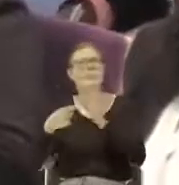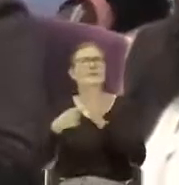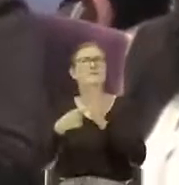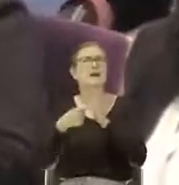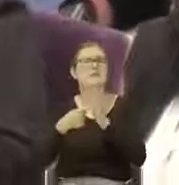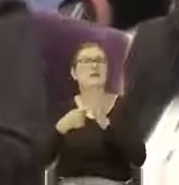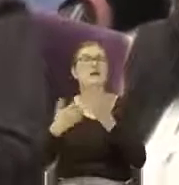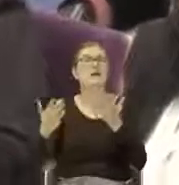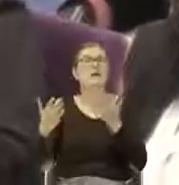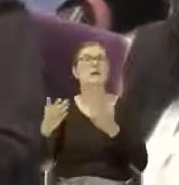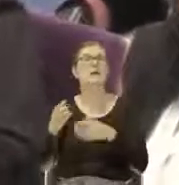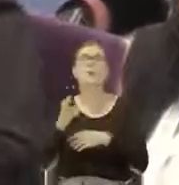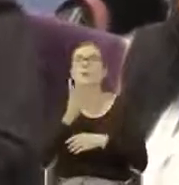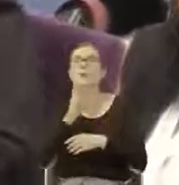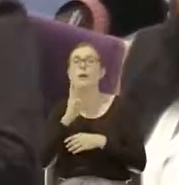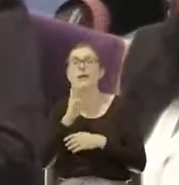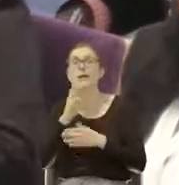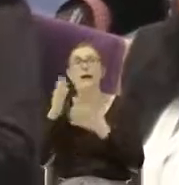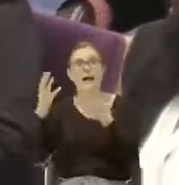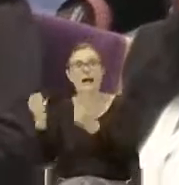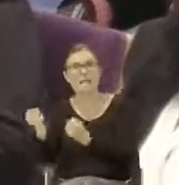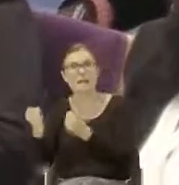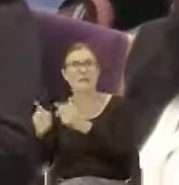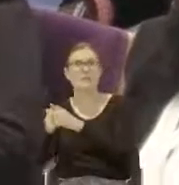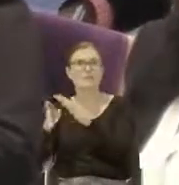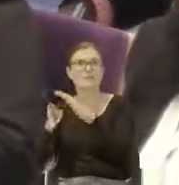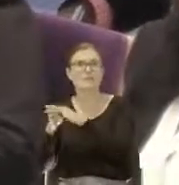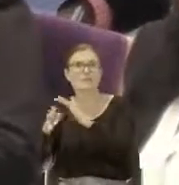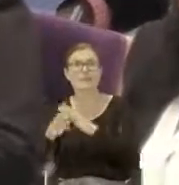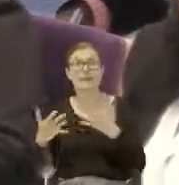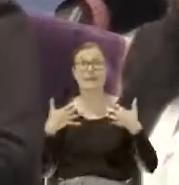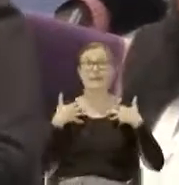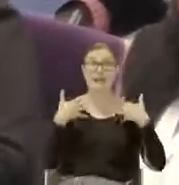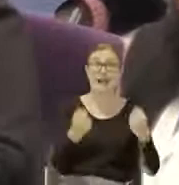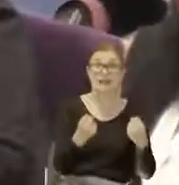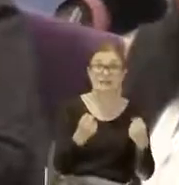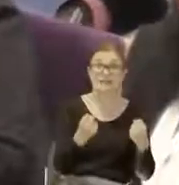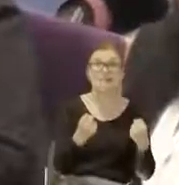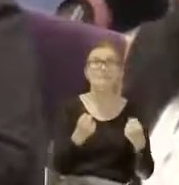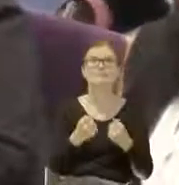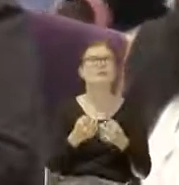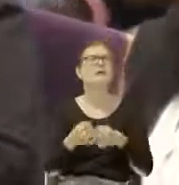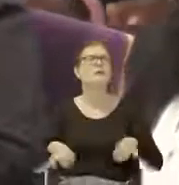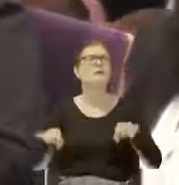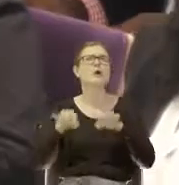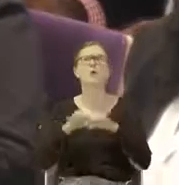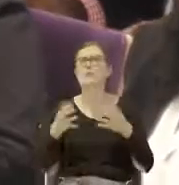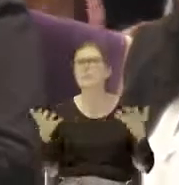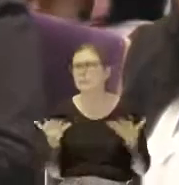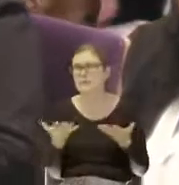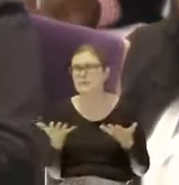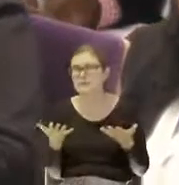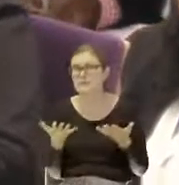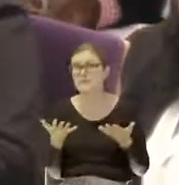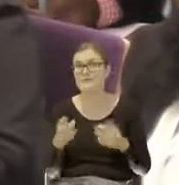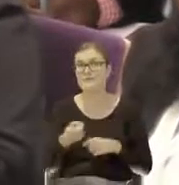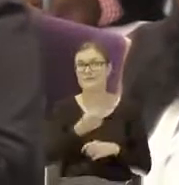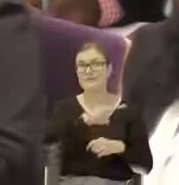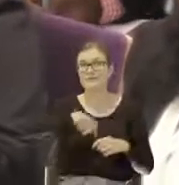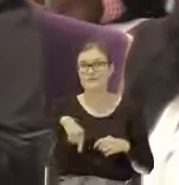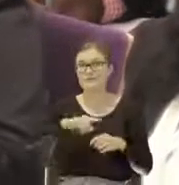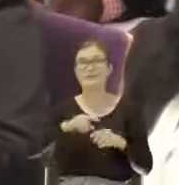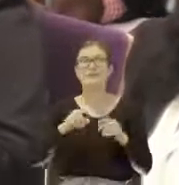under one roof and decide as to what is it that we want to see in our place.